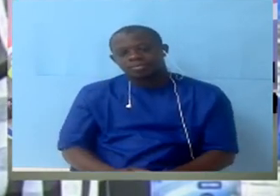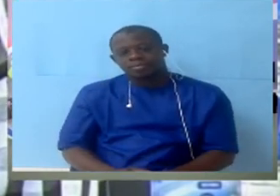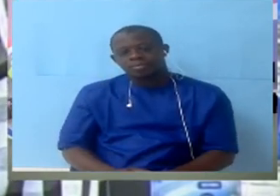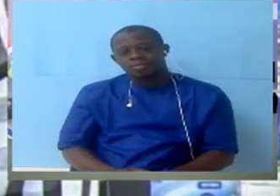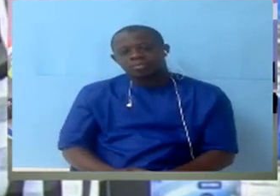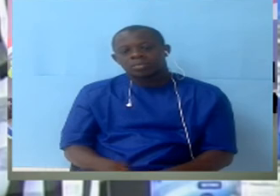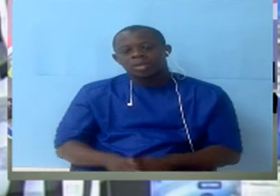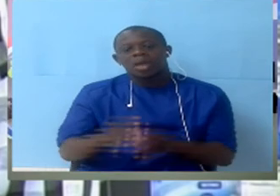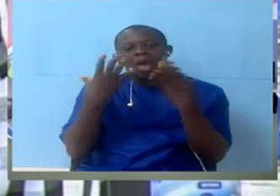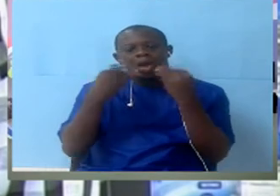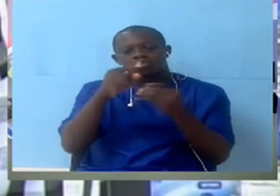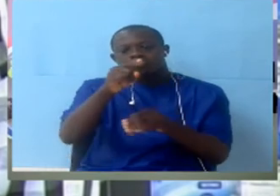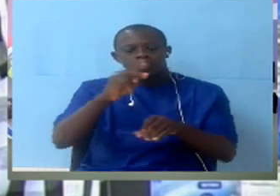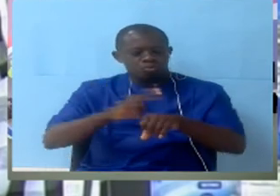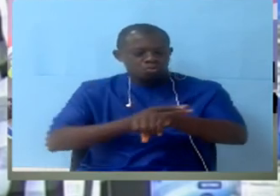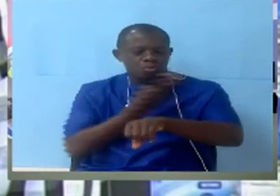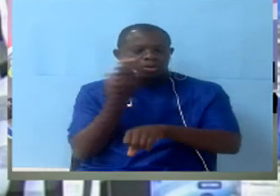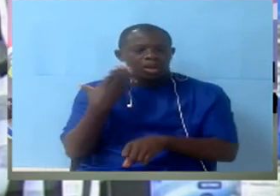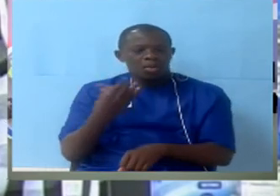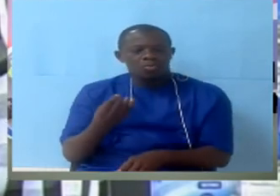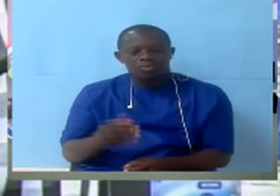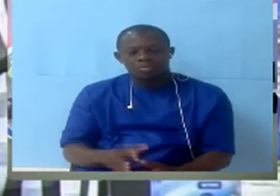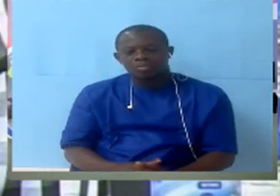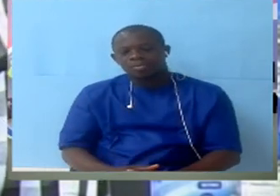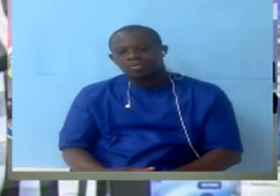to be wounded? Akeno ranyari la fai barmata.